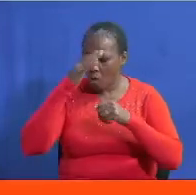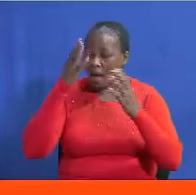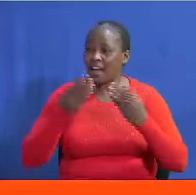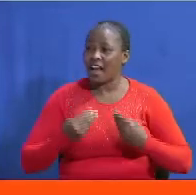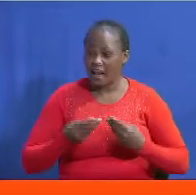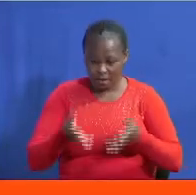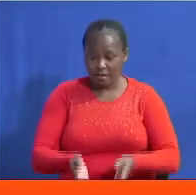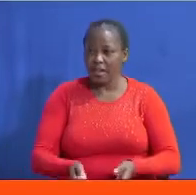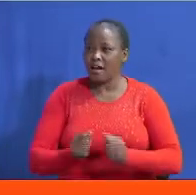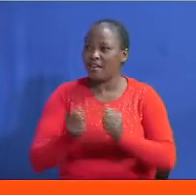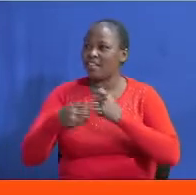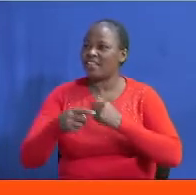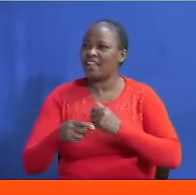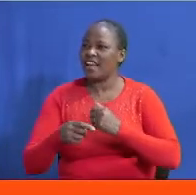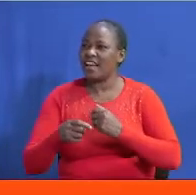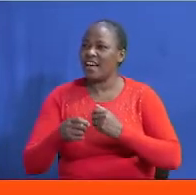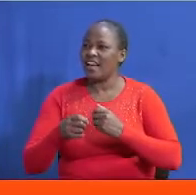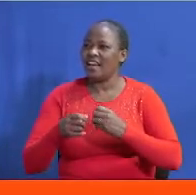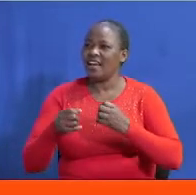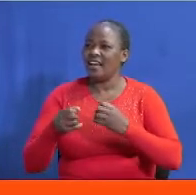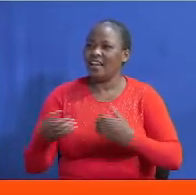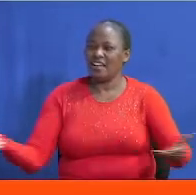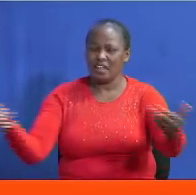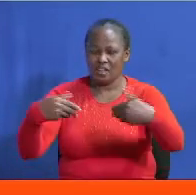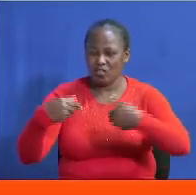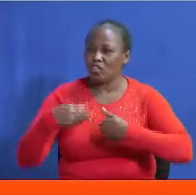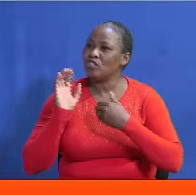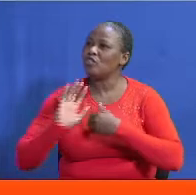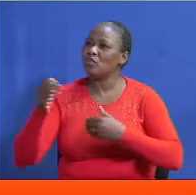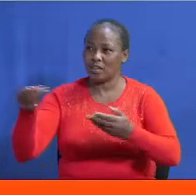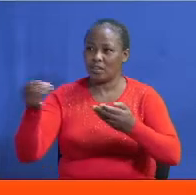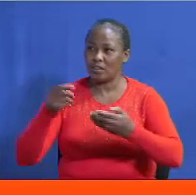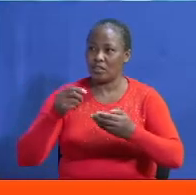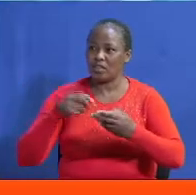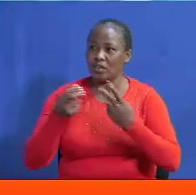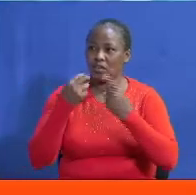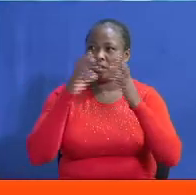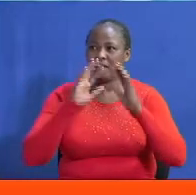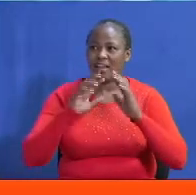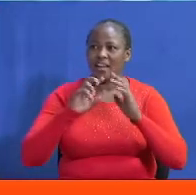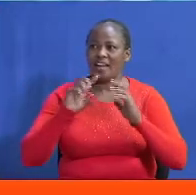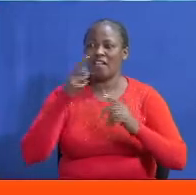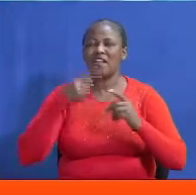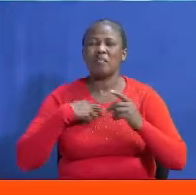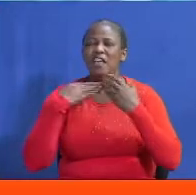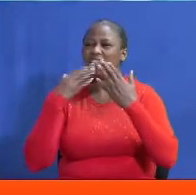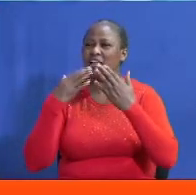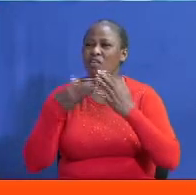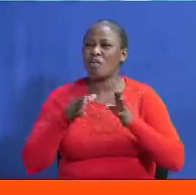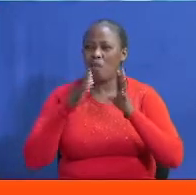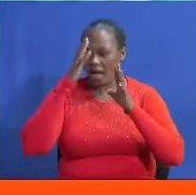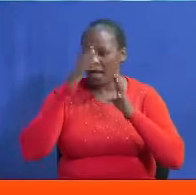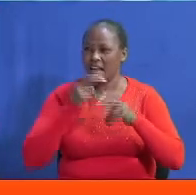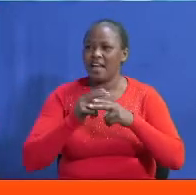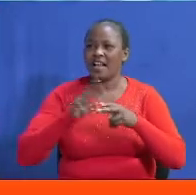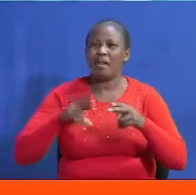discussion. You may introduce yourself to our viewers, they get to know who Anthony is. First of all, thank you for this opportunity. My name